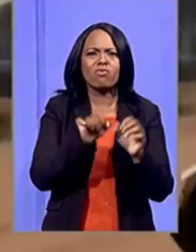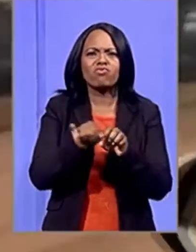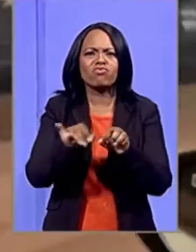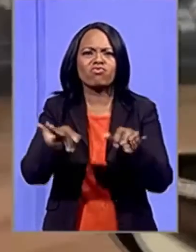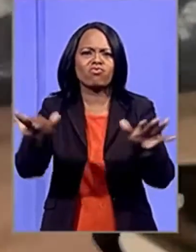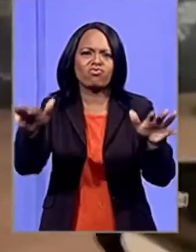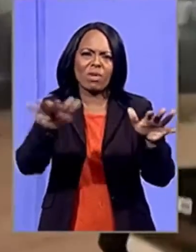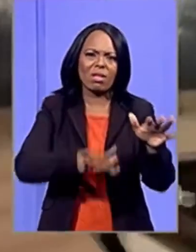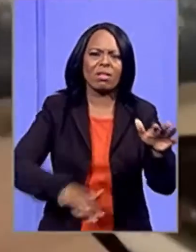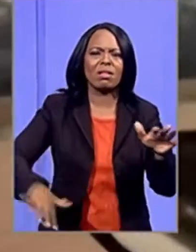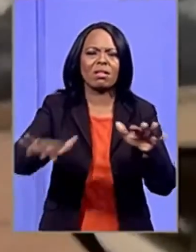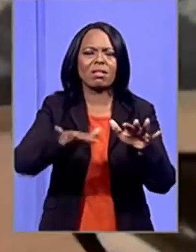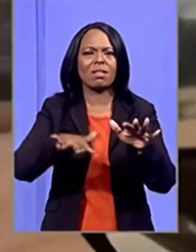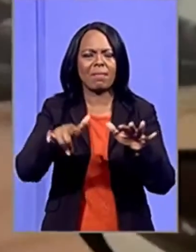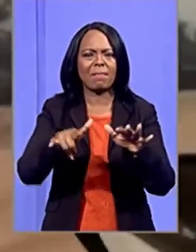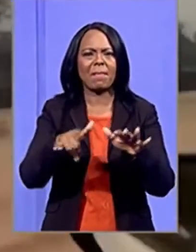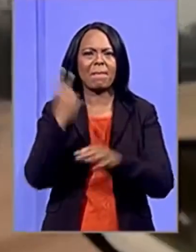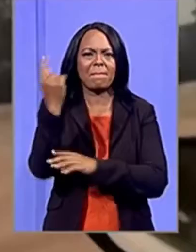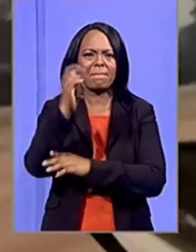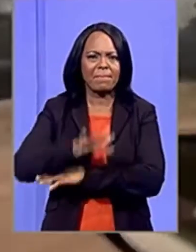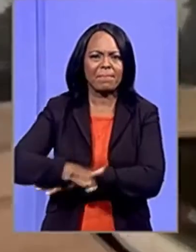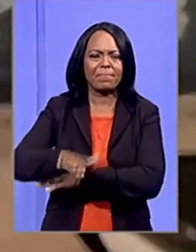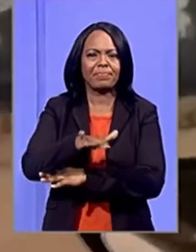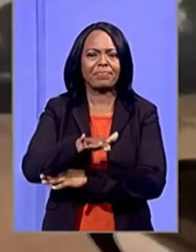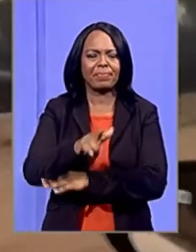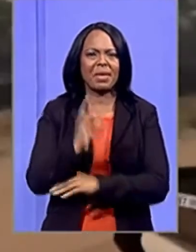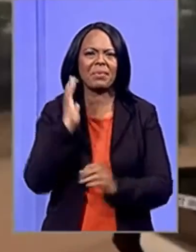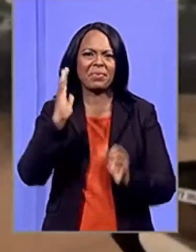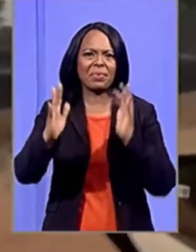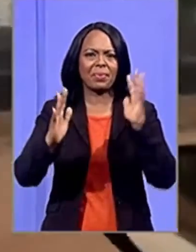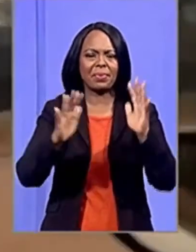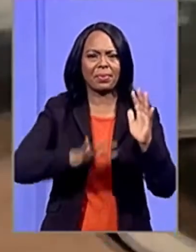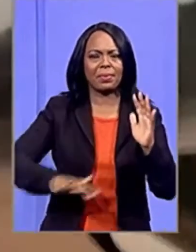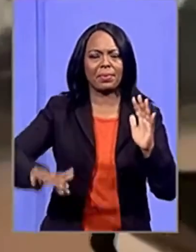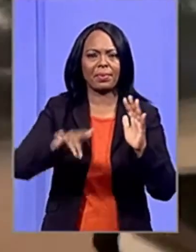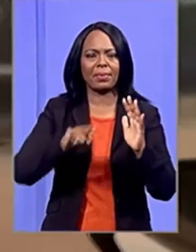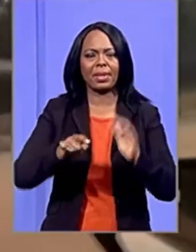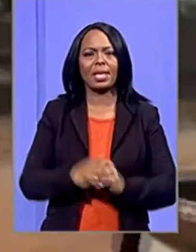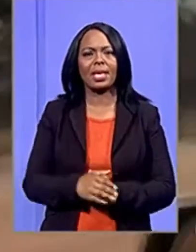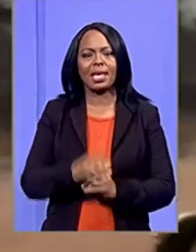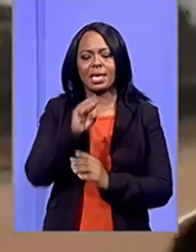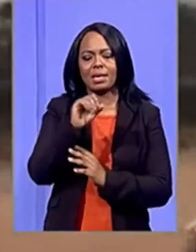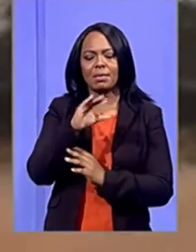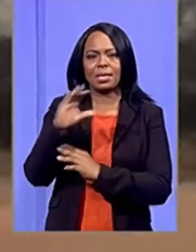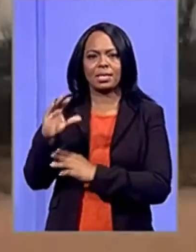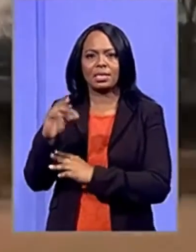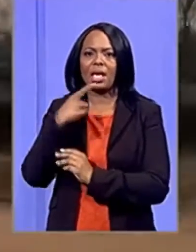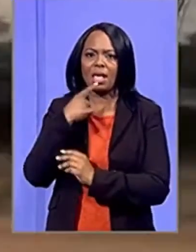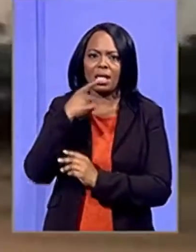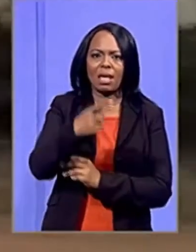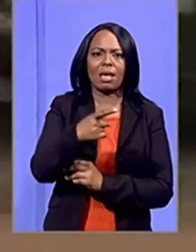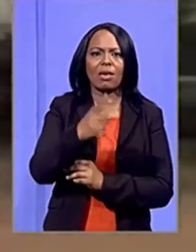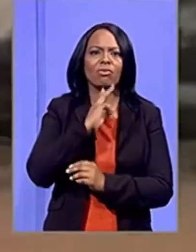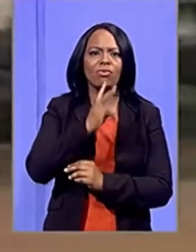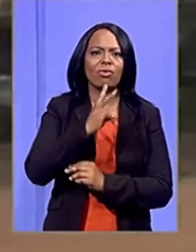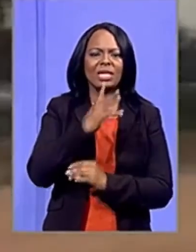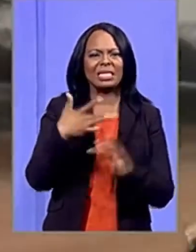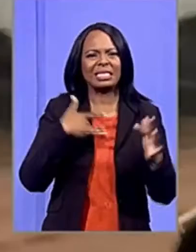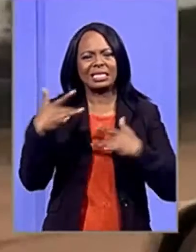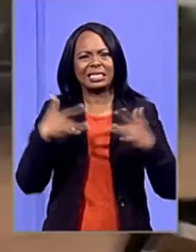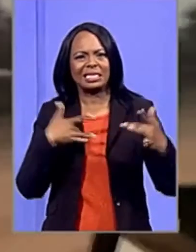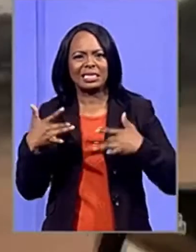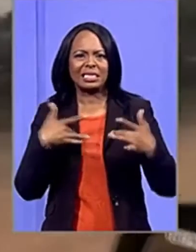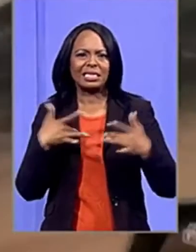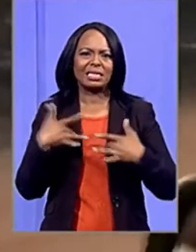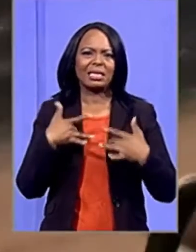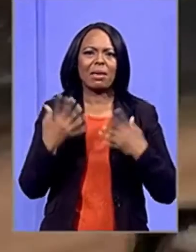tsa dipolasi. Go melaetsa ya lentswe e romeletsweng SABC e tlhalosang matshwenyego